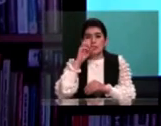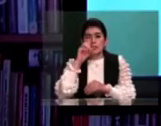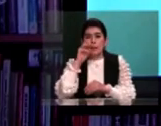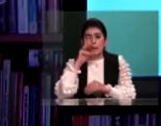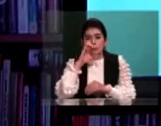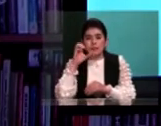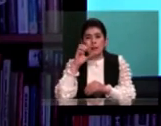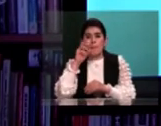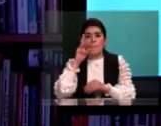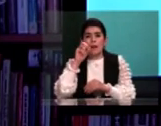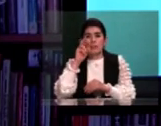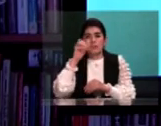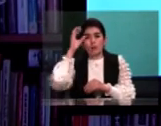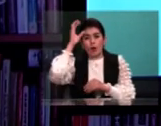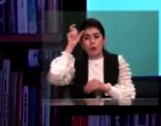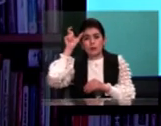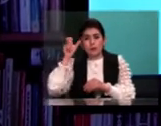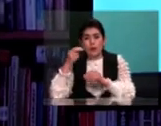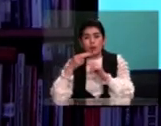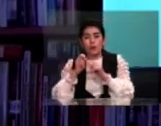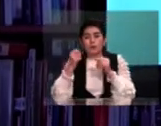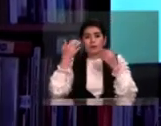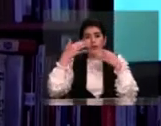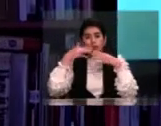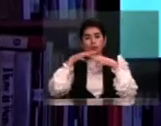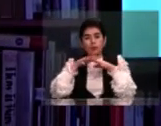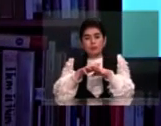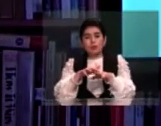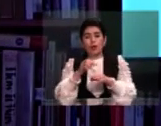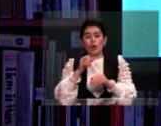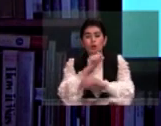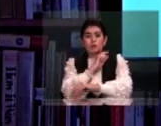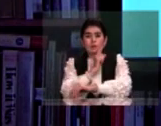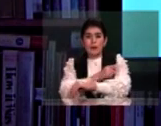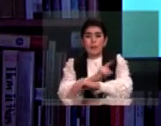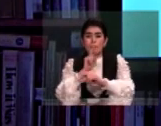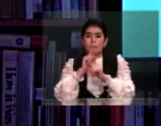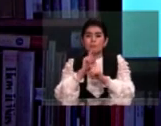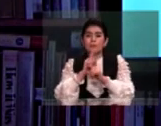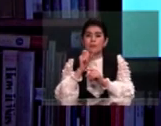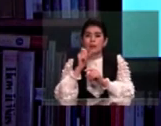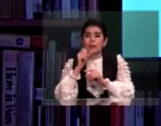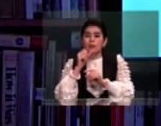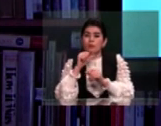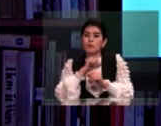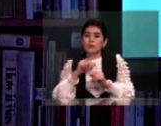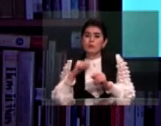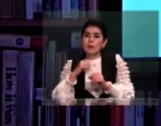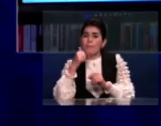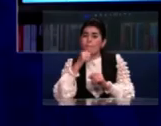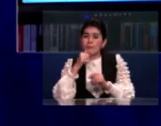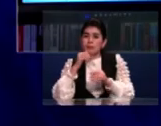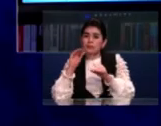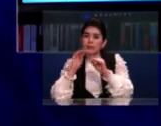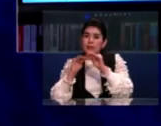Maxwell o'zining elektromagnit nazariyasiga ko'ra yorug'lik bosimini nazariy jihatidan hisoblab chiqdi va